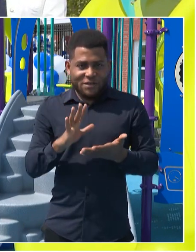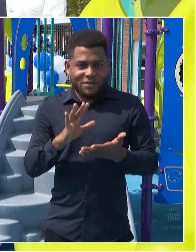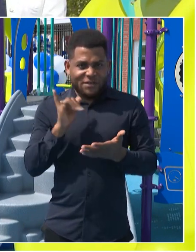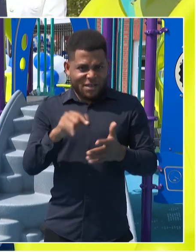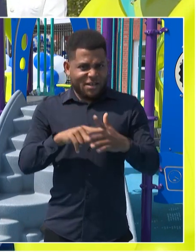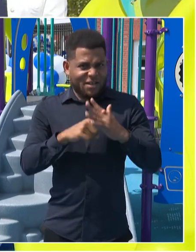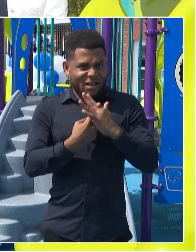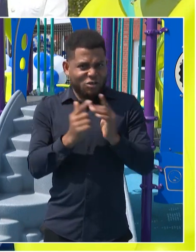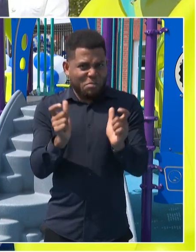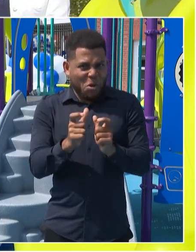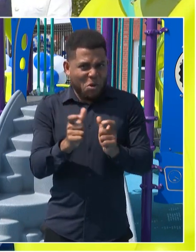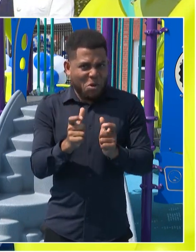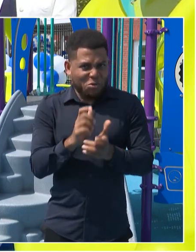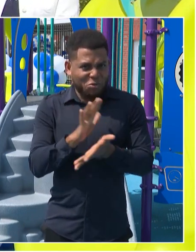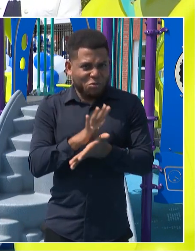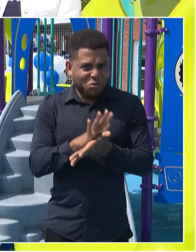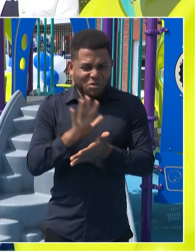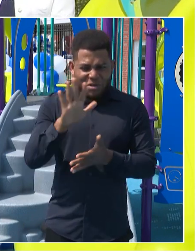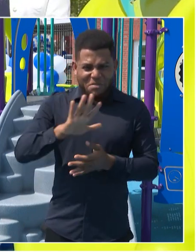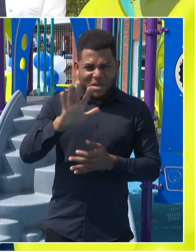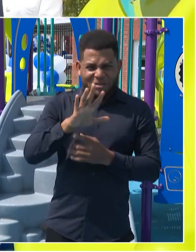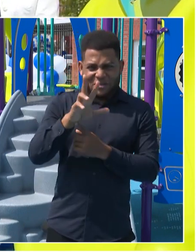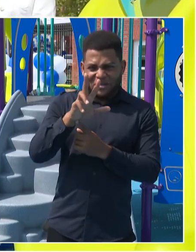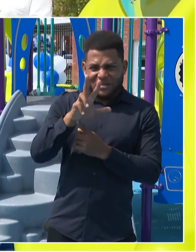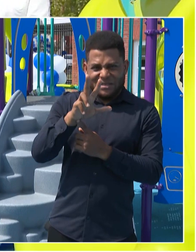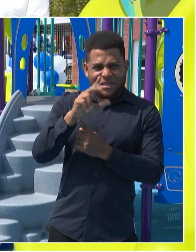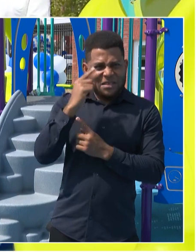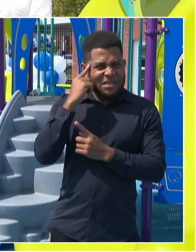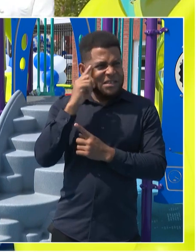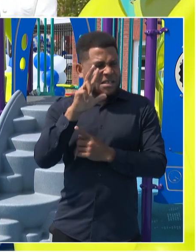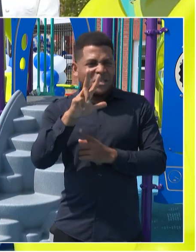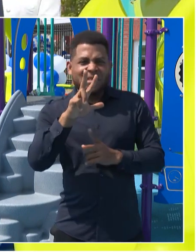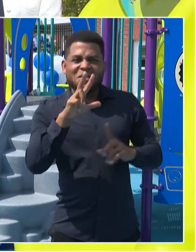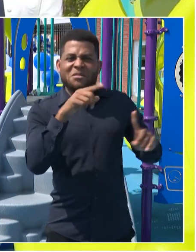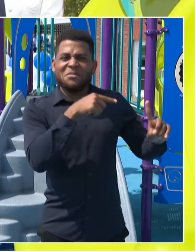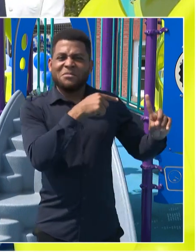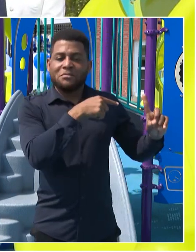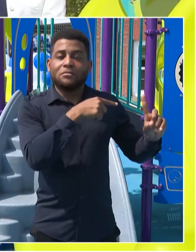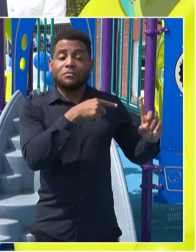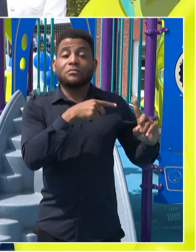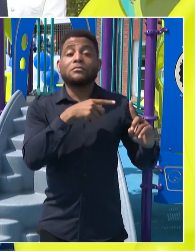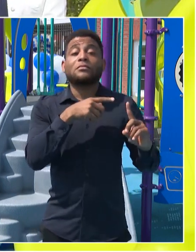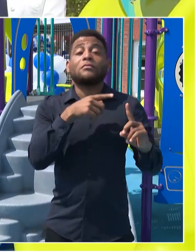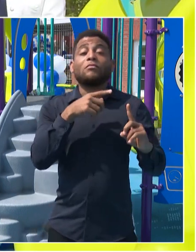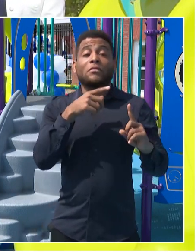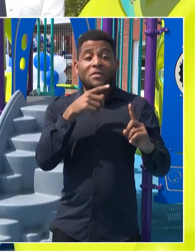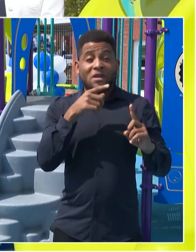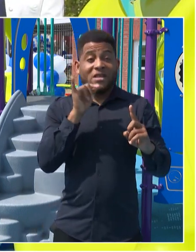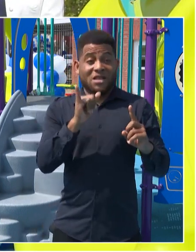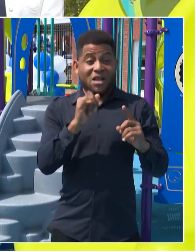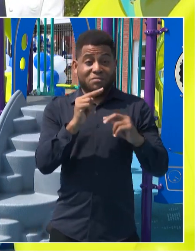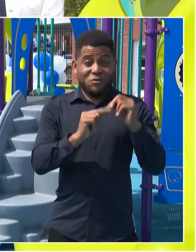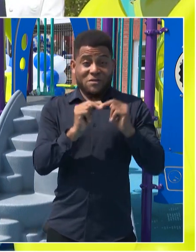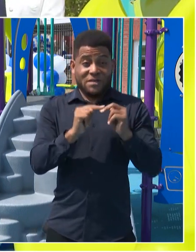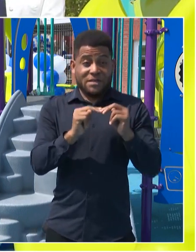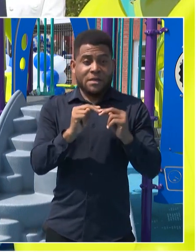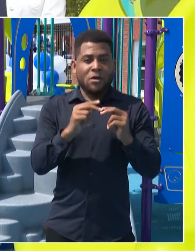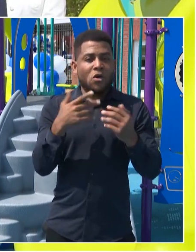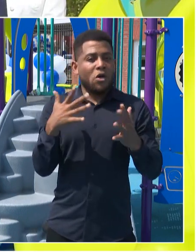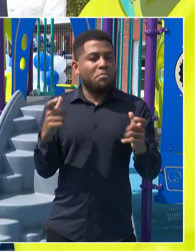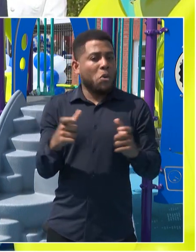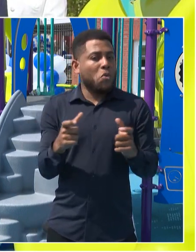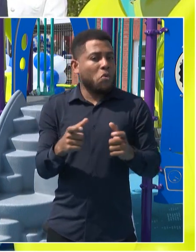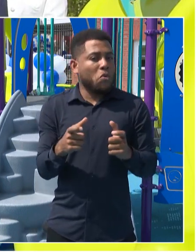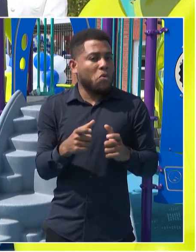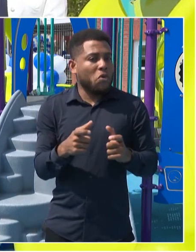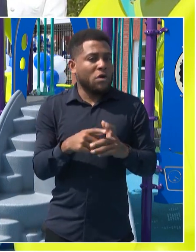miles from here today. Now, I know there's some architects around you. That space is really small, right? But we know that through